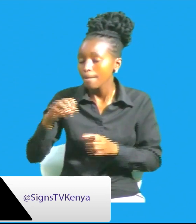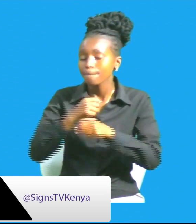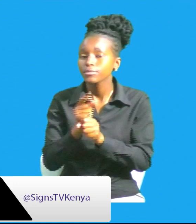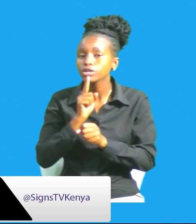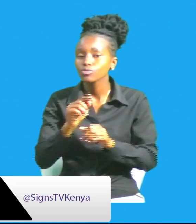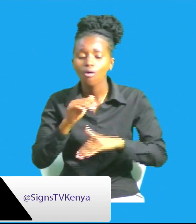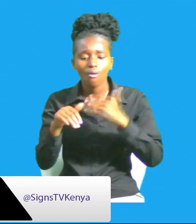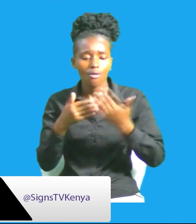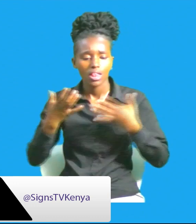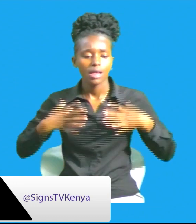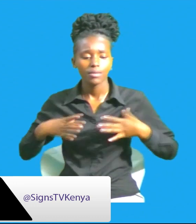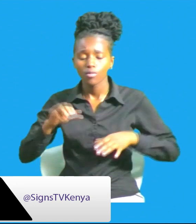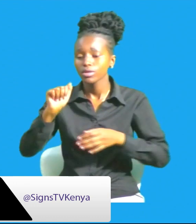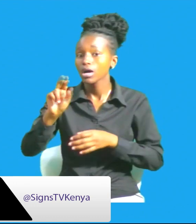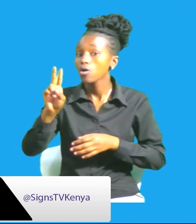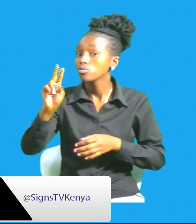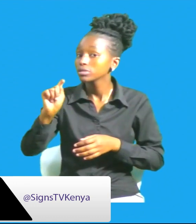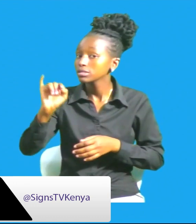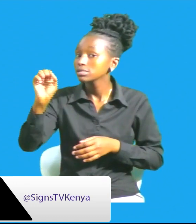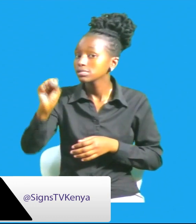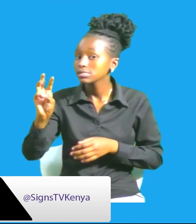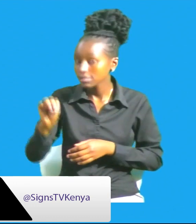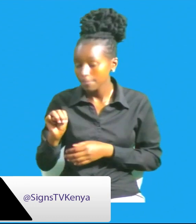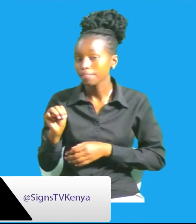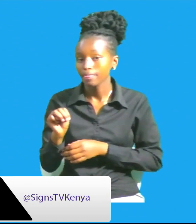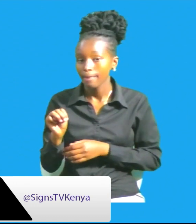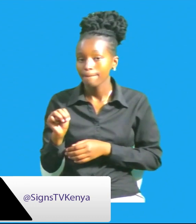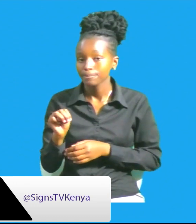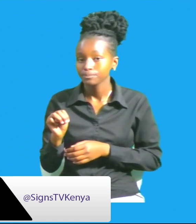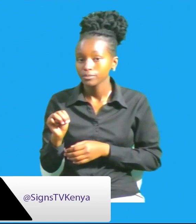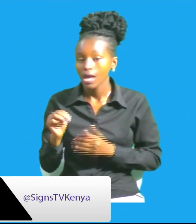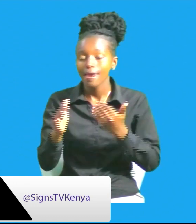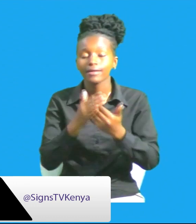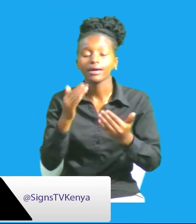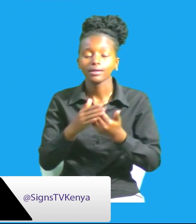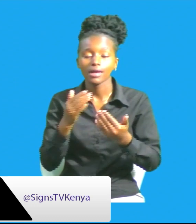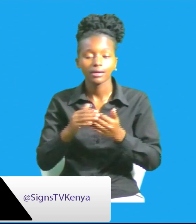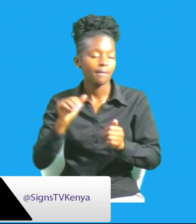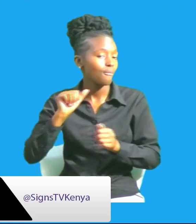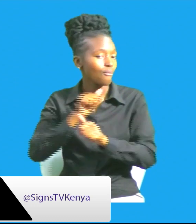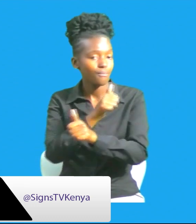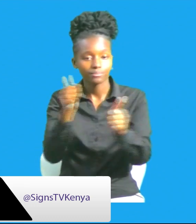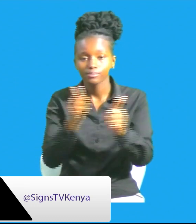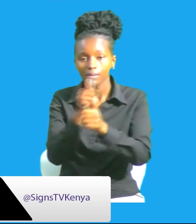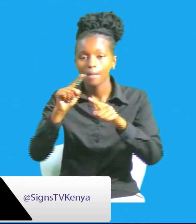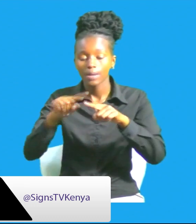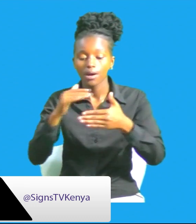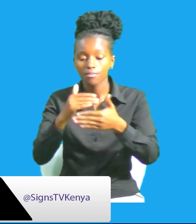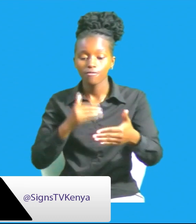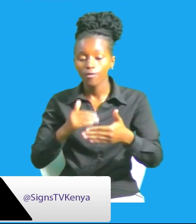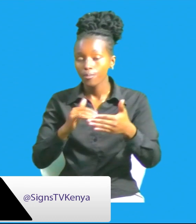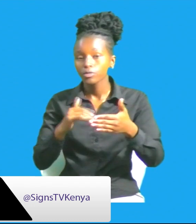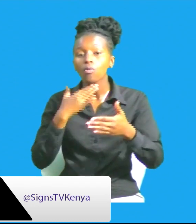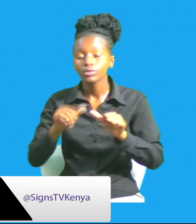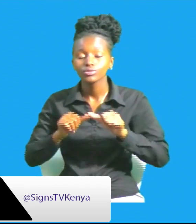that any person who has autism who is well cared for. But before that, kumbuka hii ni Science